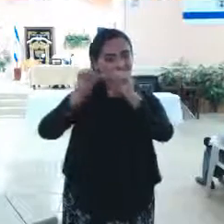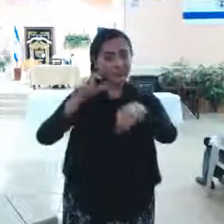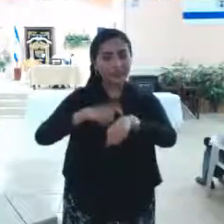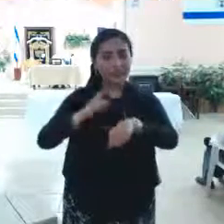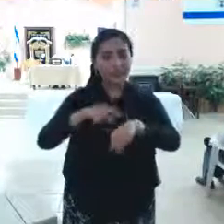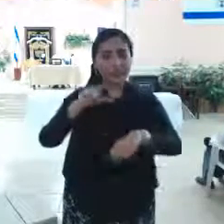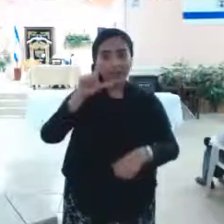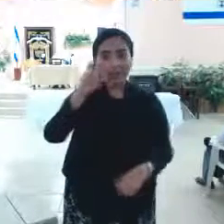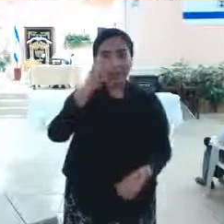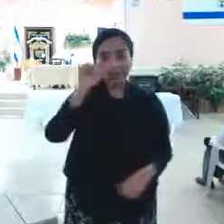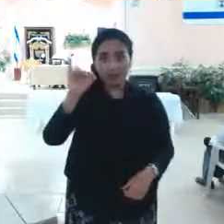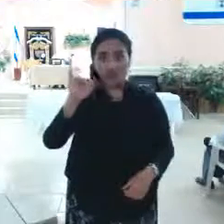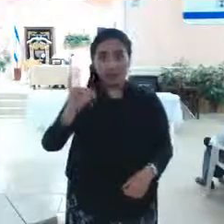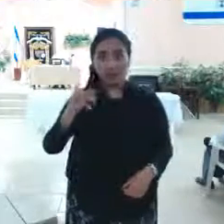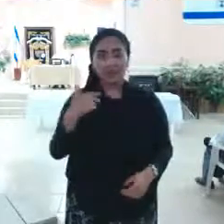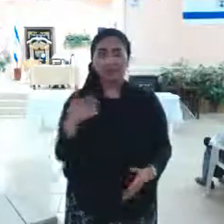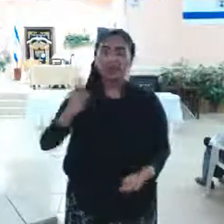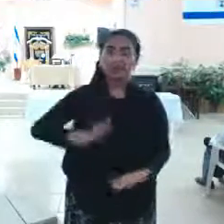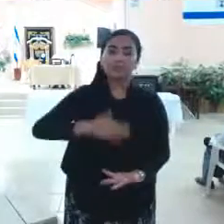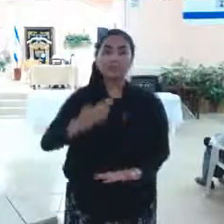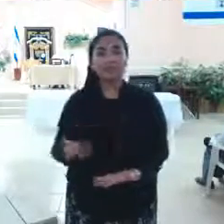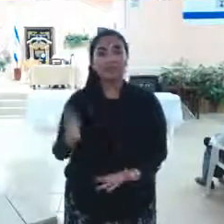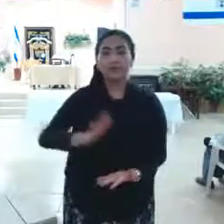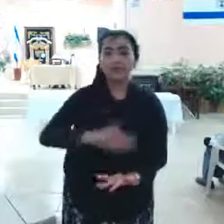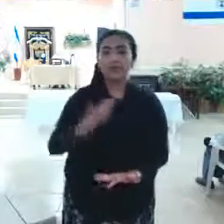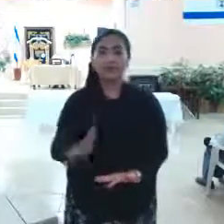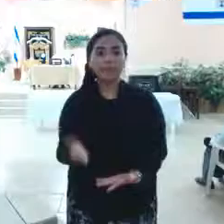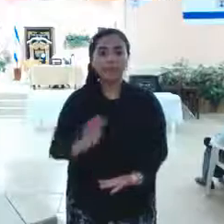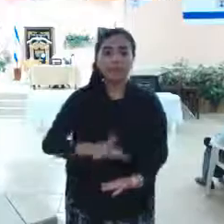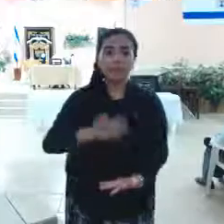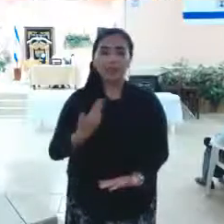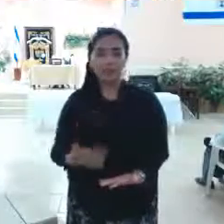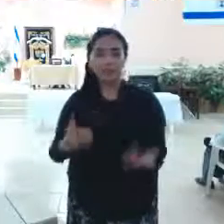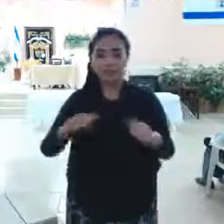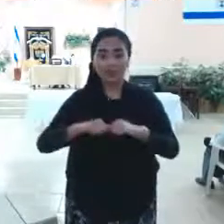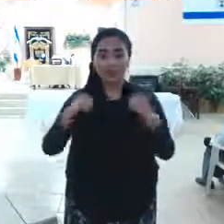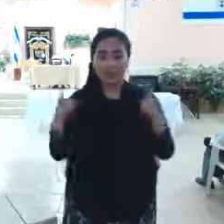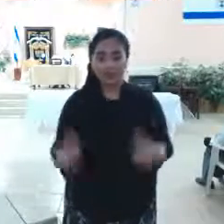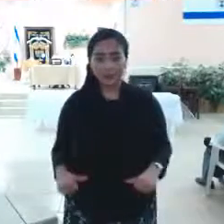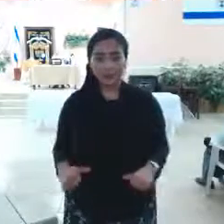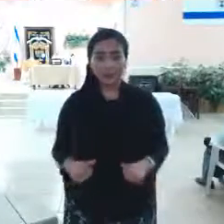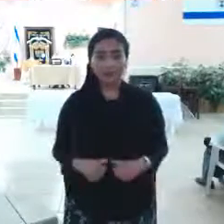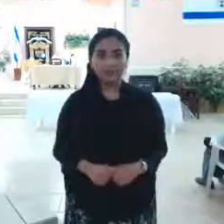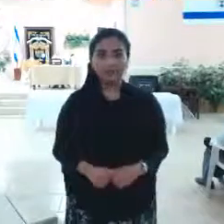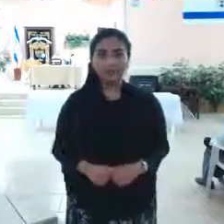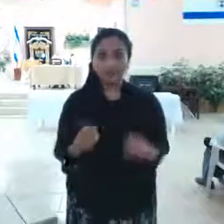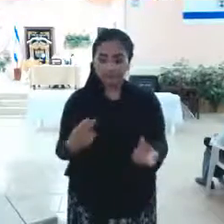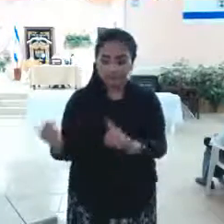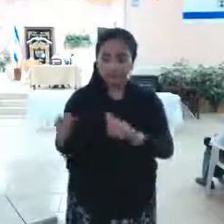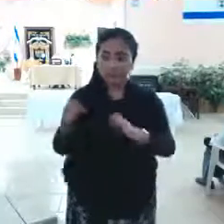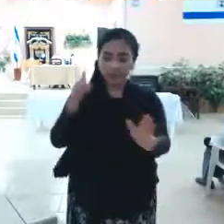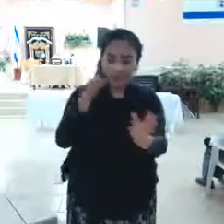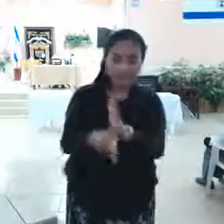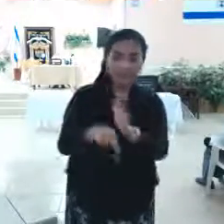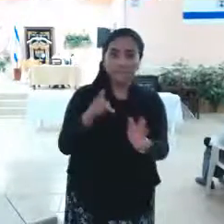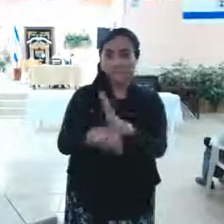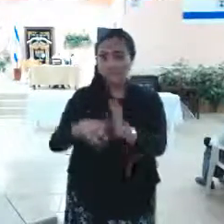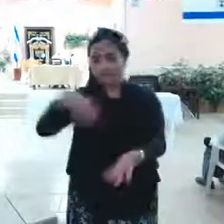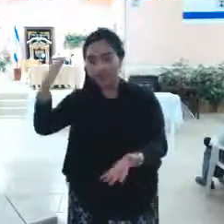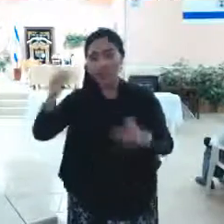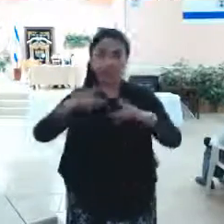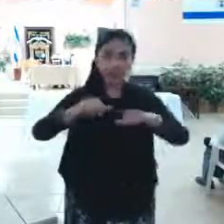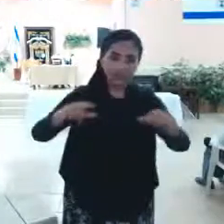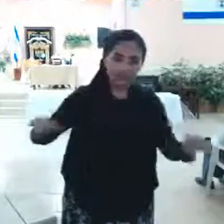time, blowing as much as they can. The Levites playing the Hallel. The Kohanim doing the